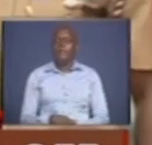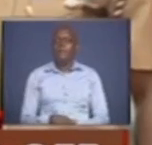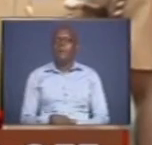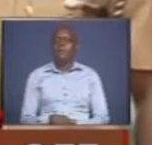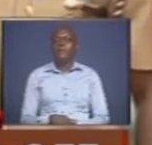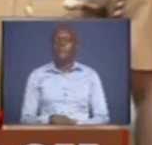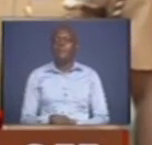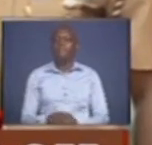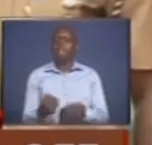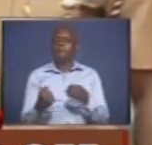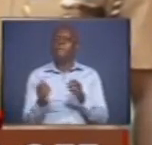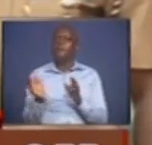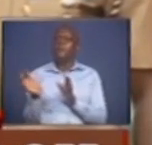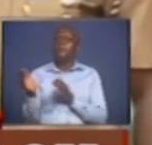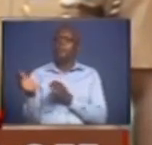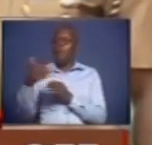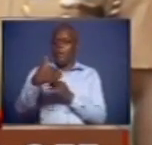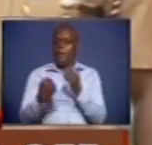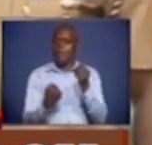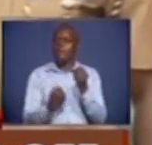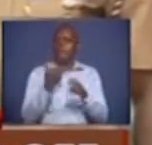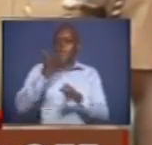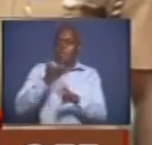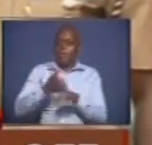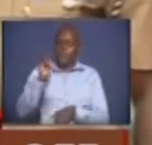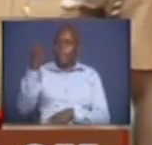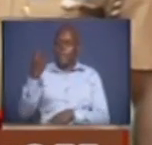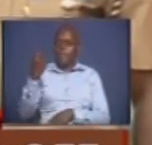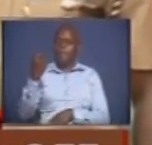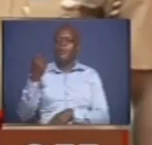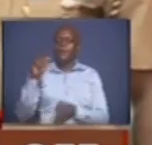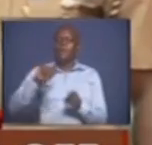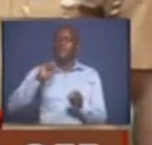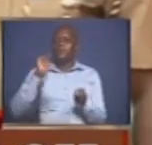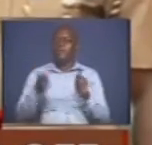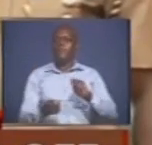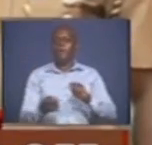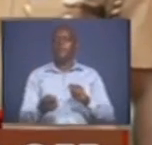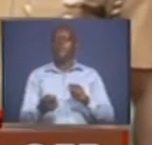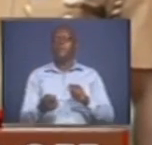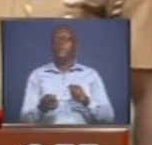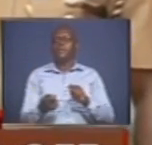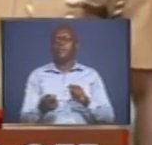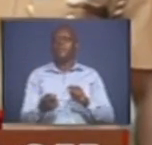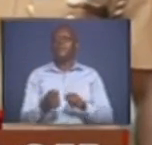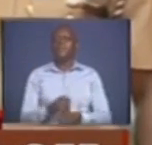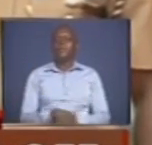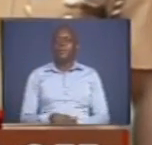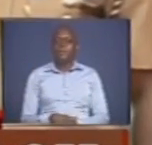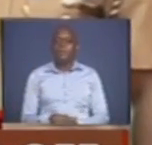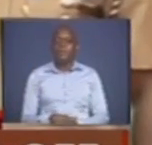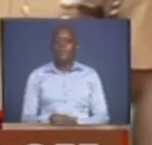cornerstones to Kenya's transformation to an industrialized,